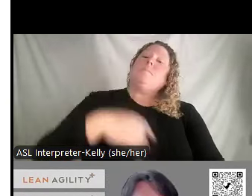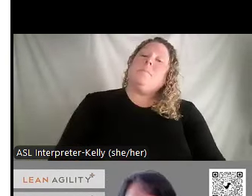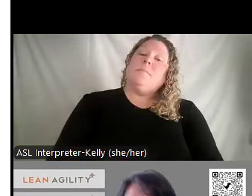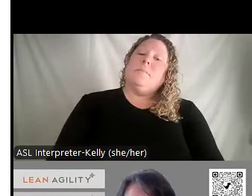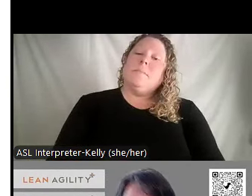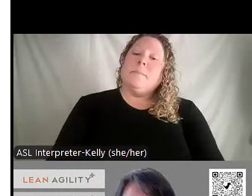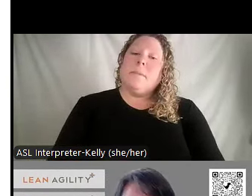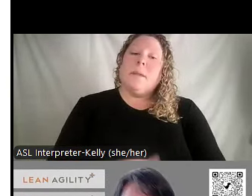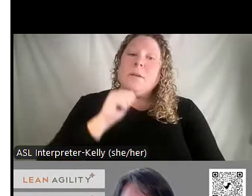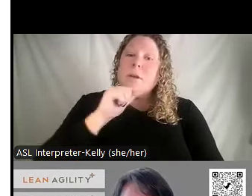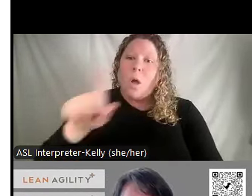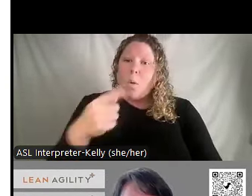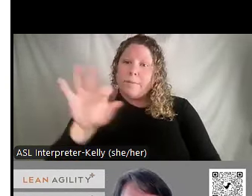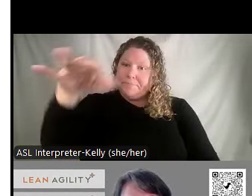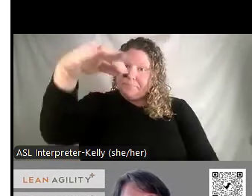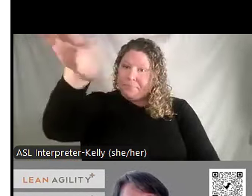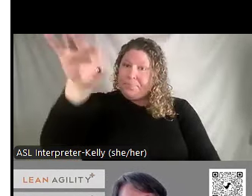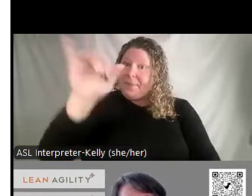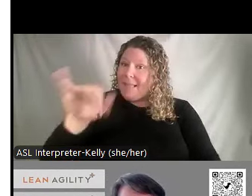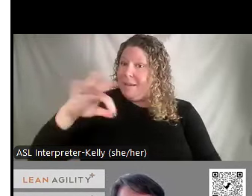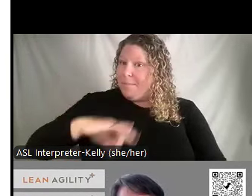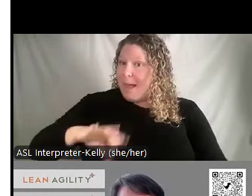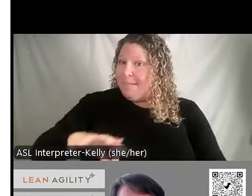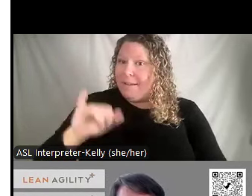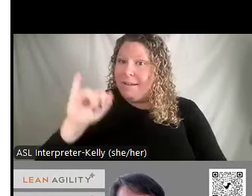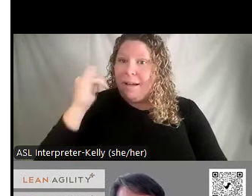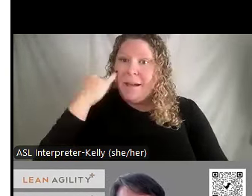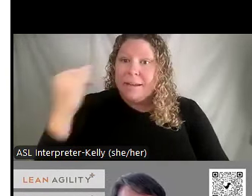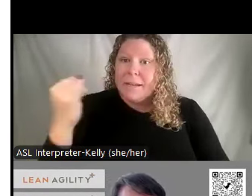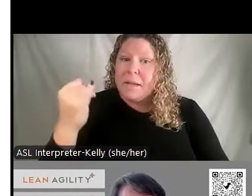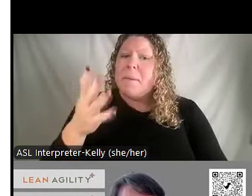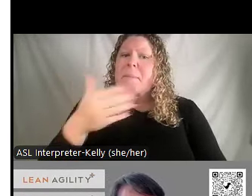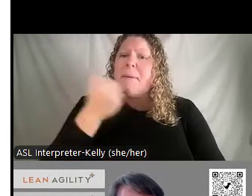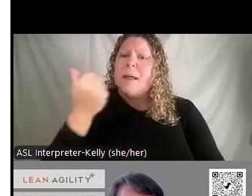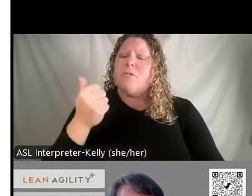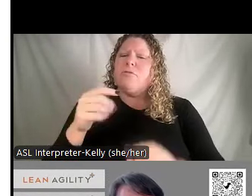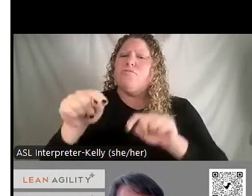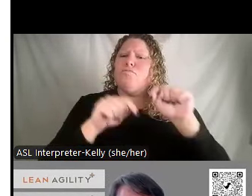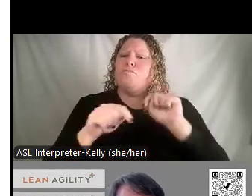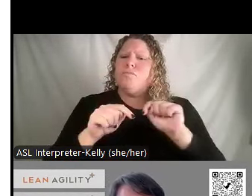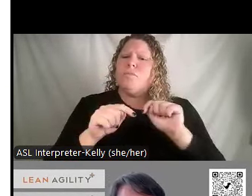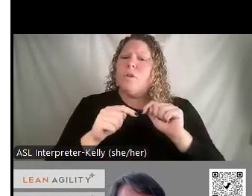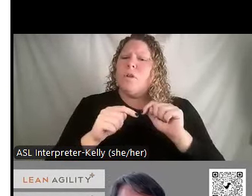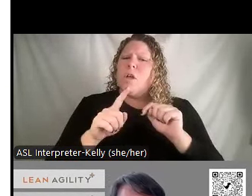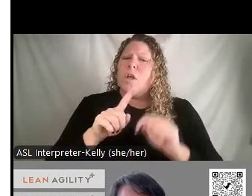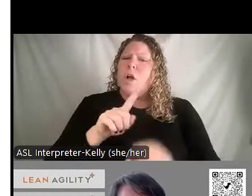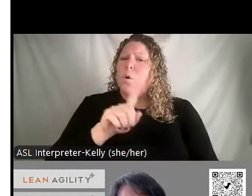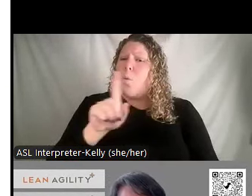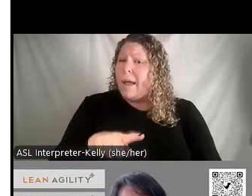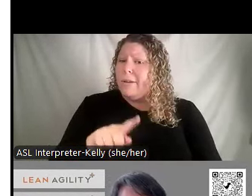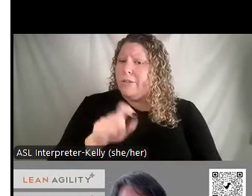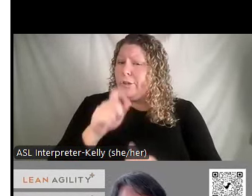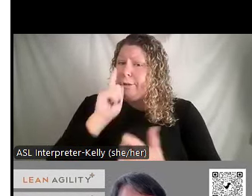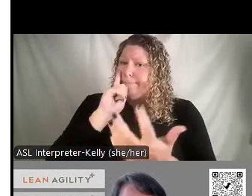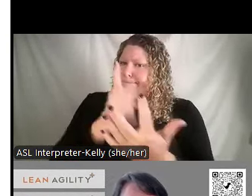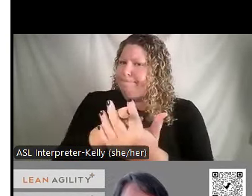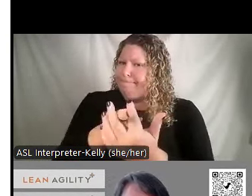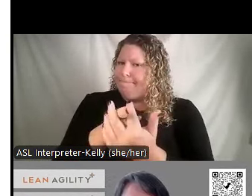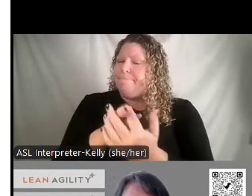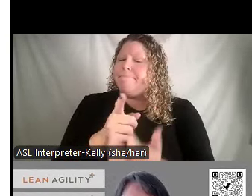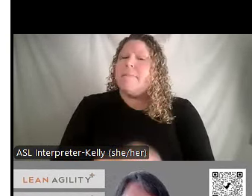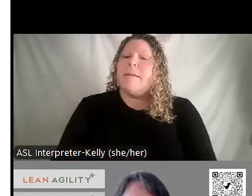here's the benefits of the idea. Instead, maybe if I start with a question, there's a question that could be the breakthrough in terms of creating buy-in.